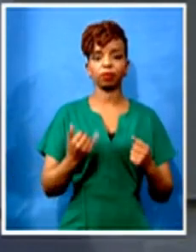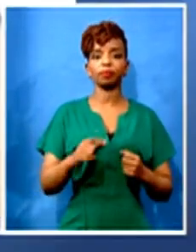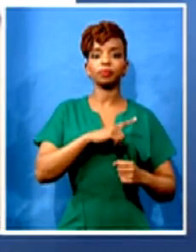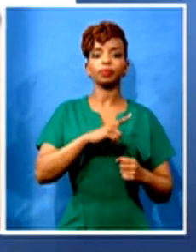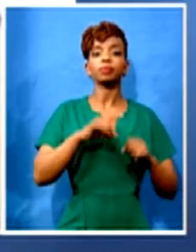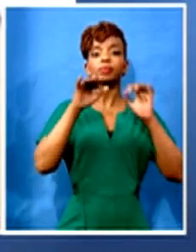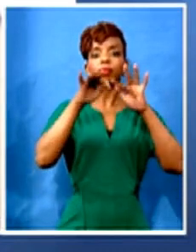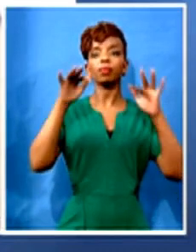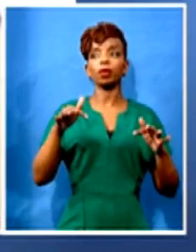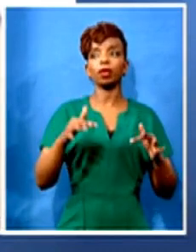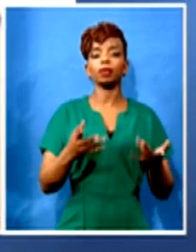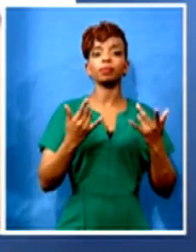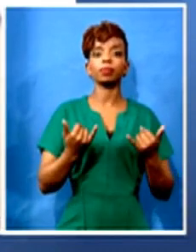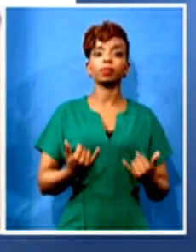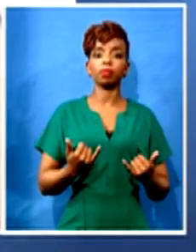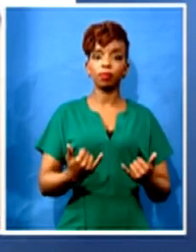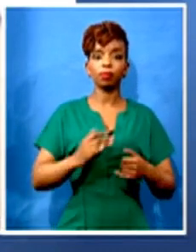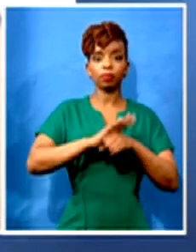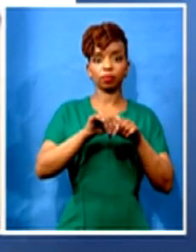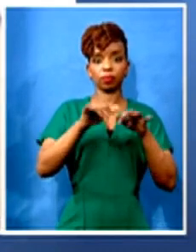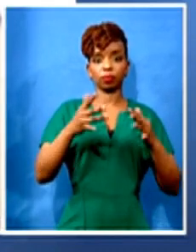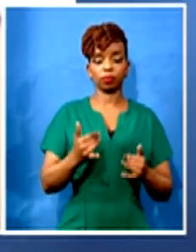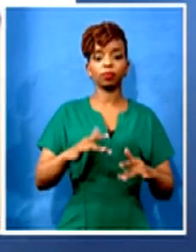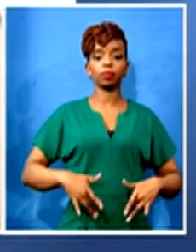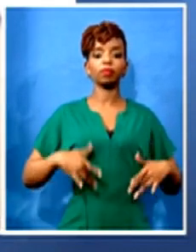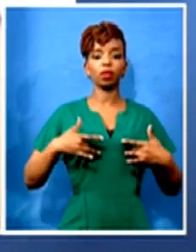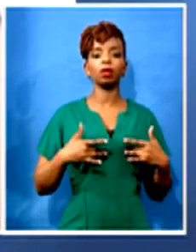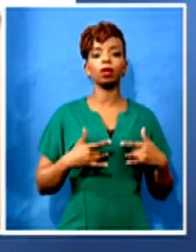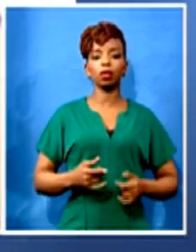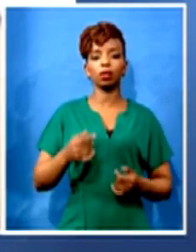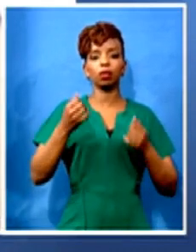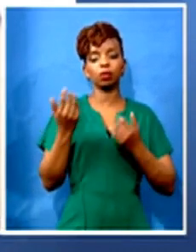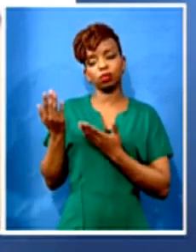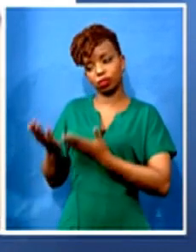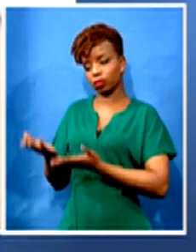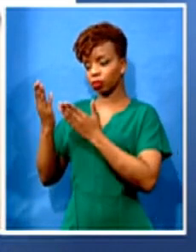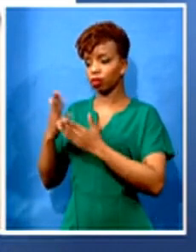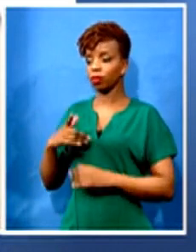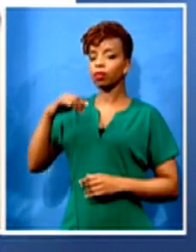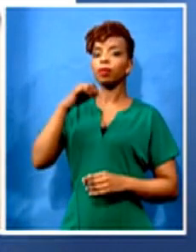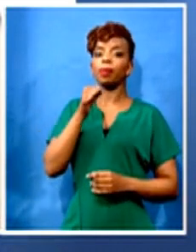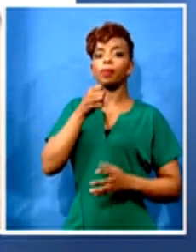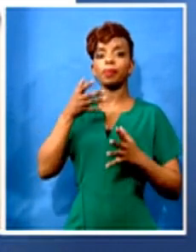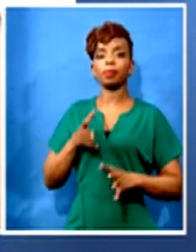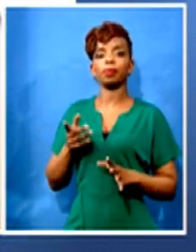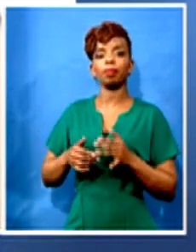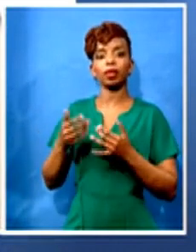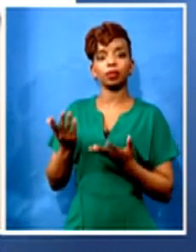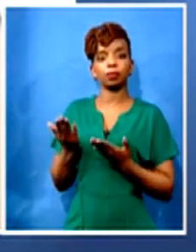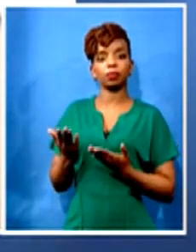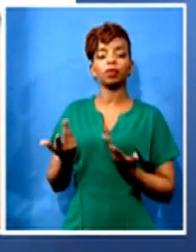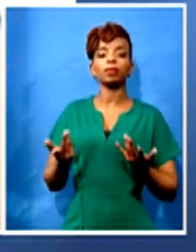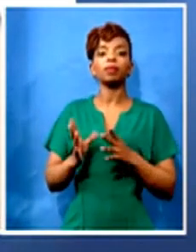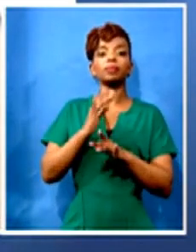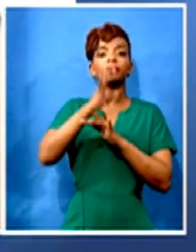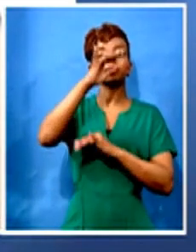cross live to SABC political reporter Samkele Maseko, who is with EFF Head of International Relations Godrich Gardee. Samkele, what's